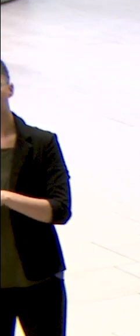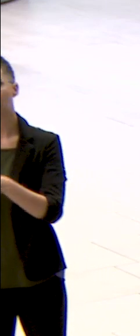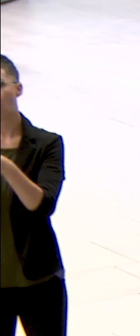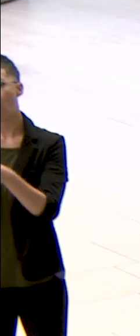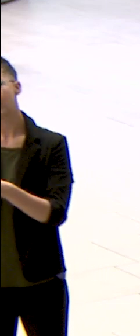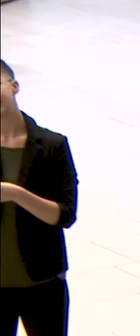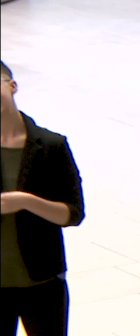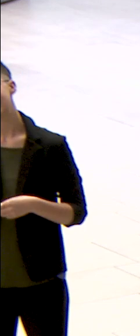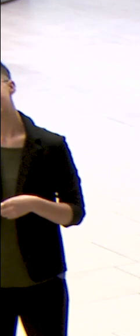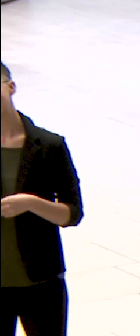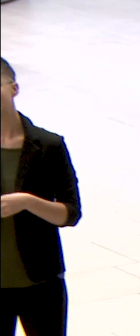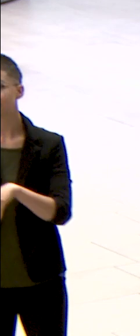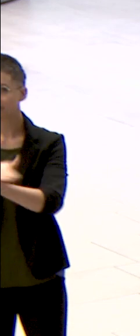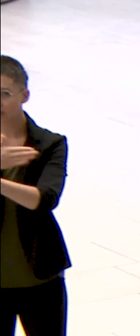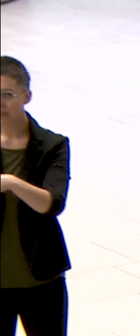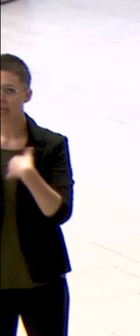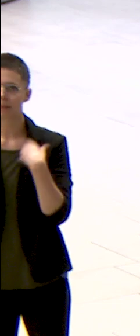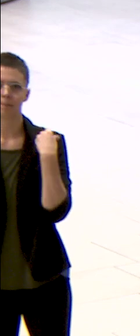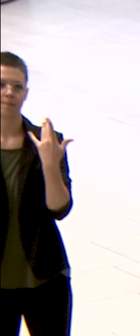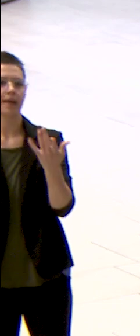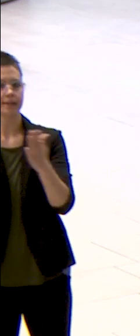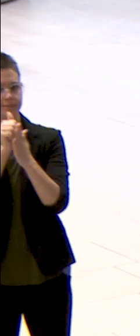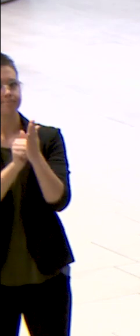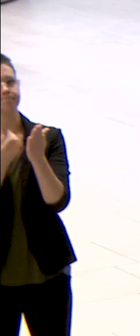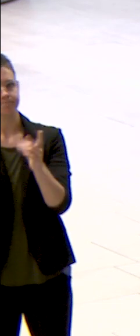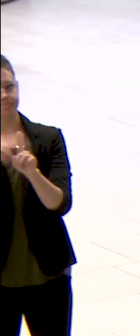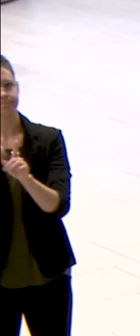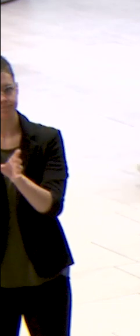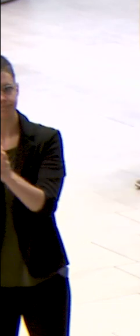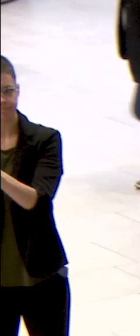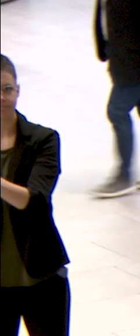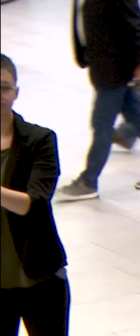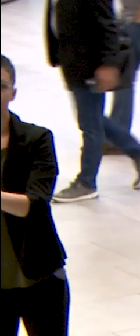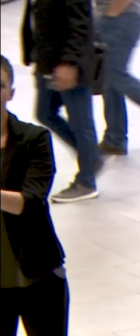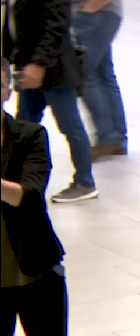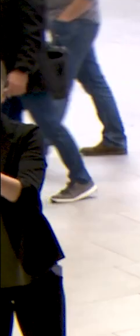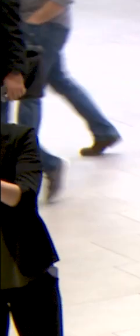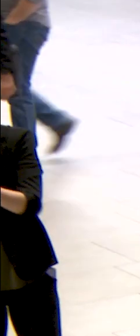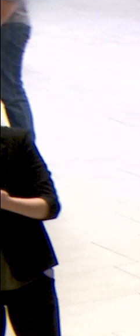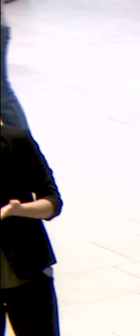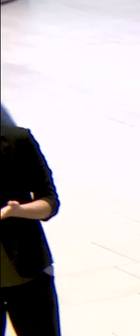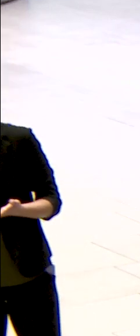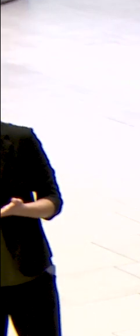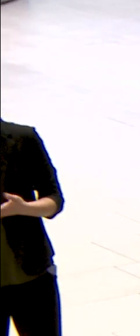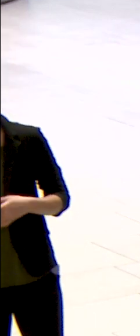made many acquisitions over the years. So they acquired us. Fun fact, they signed for us like March 7th of 2020.